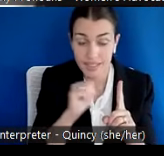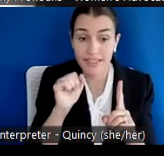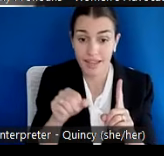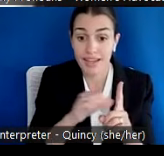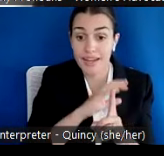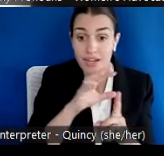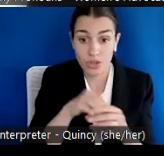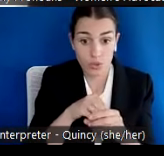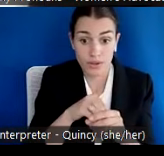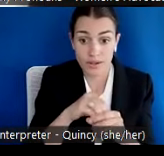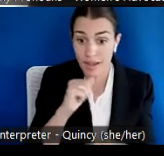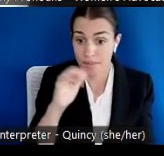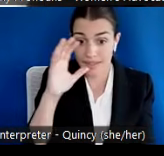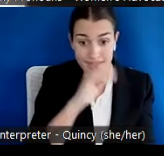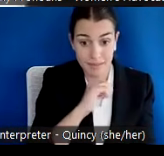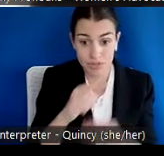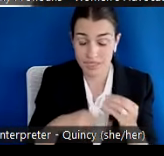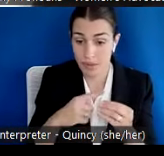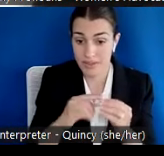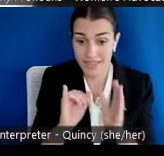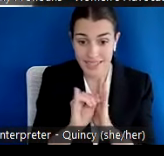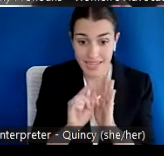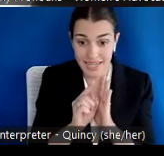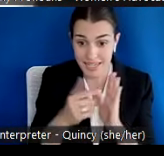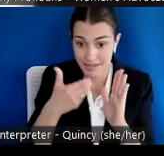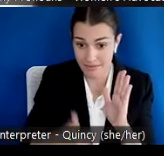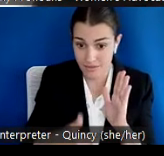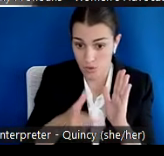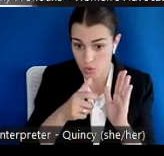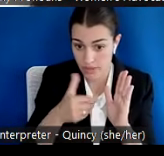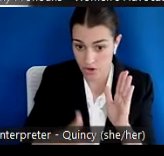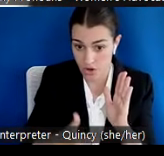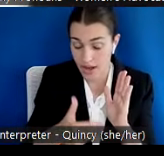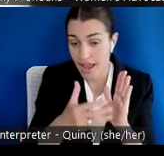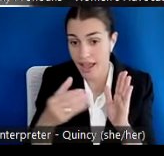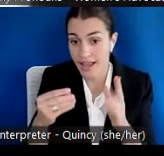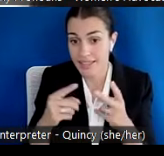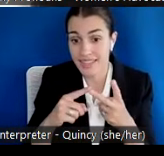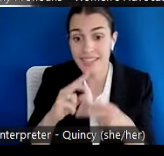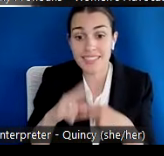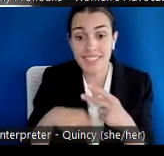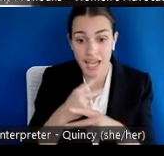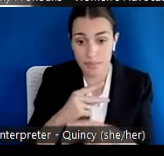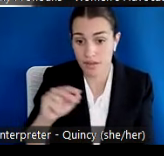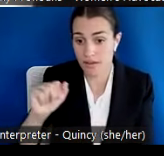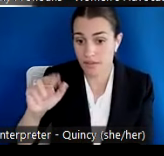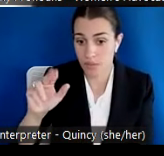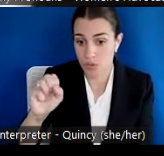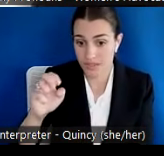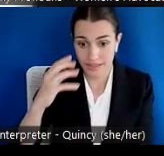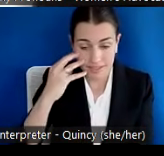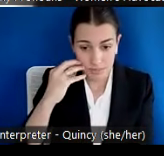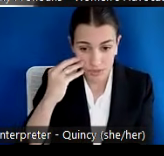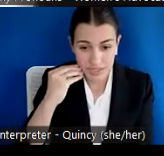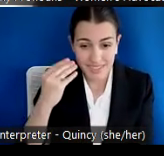making assumptions about the identities that the survivor may hold, and not making assumption about the type of abuse they may experience, which kind